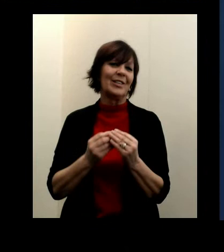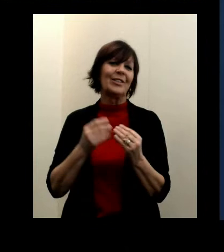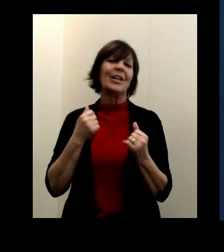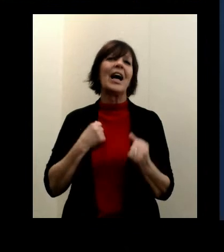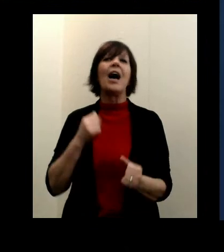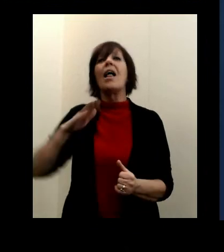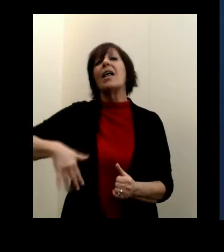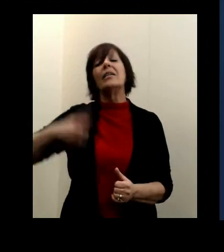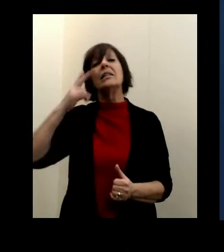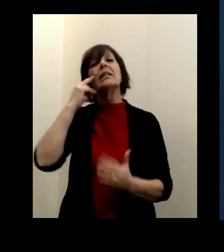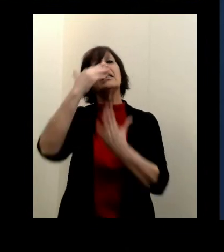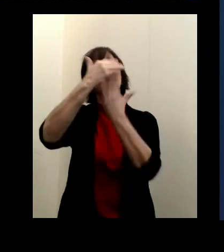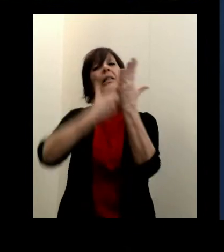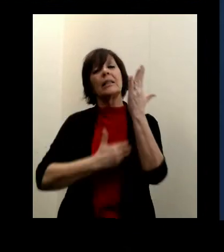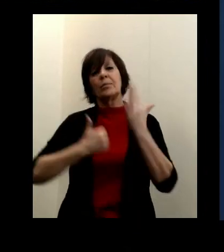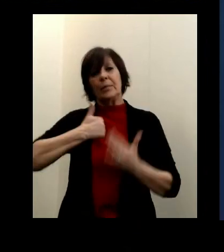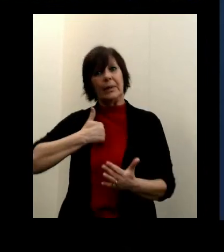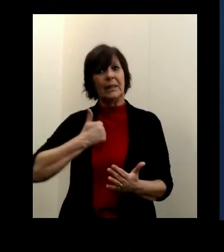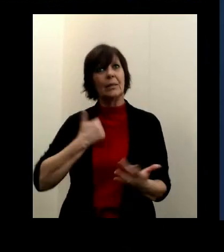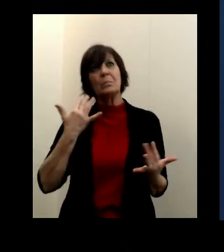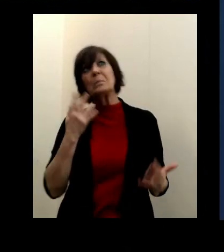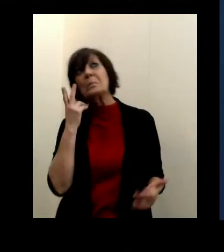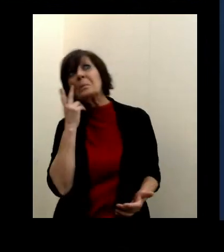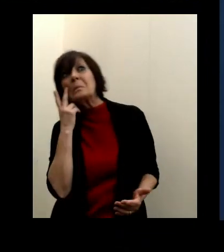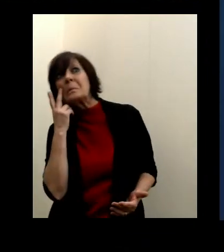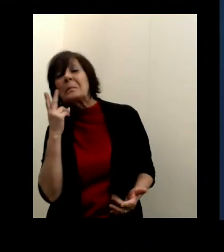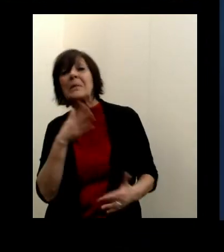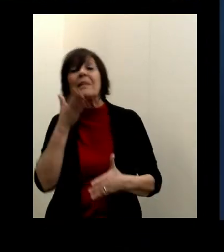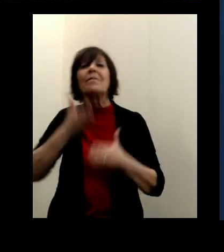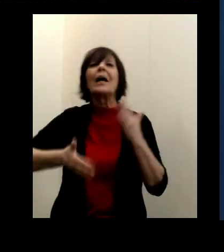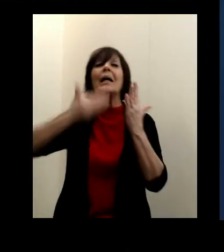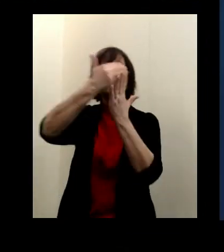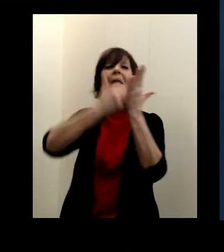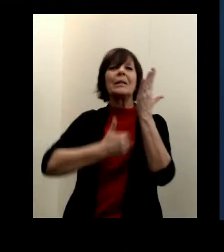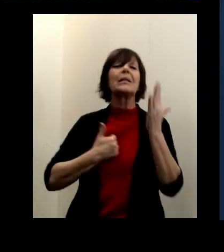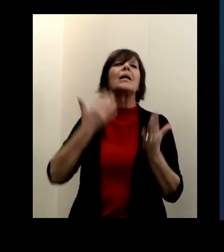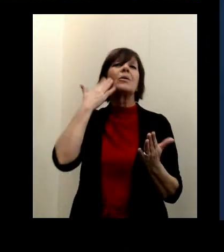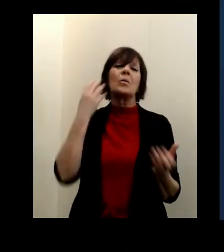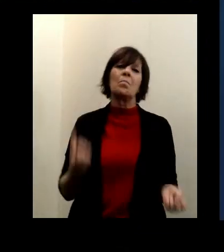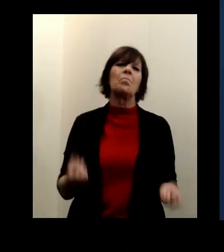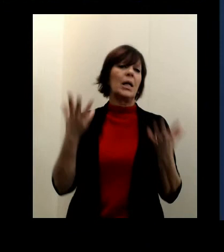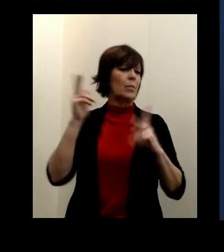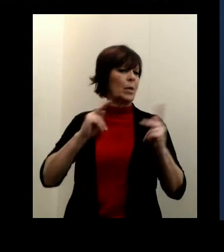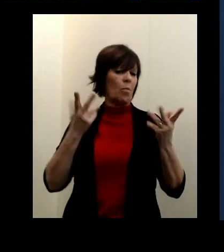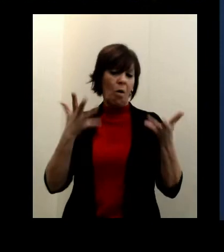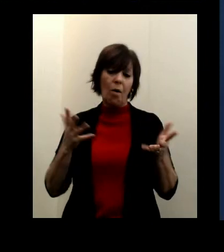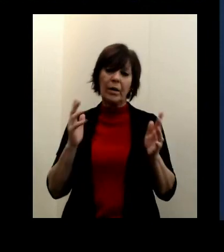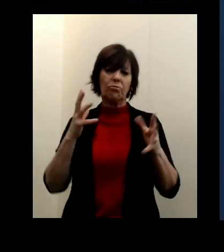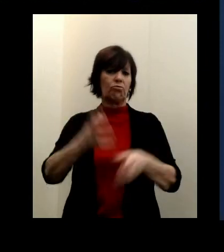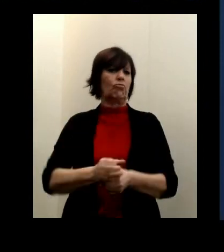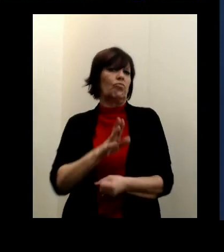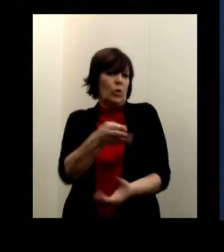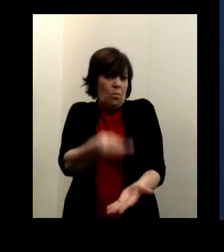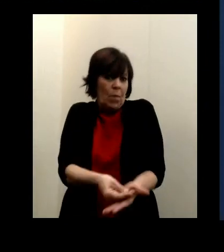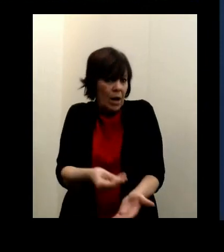list myself. So we're waiting to see the final list, but I know a lot of parties have already received their money. I was actually at a couple establishments